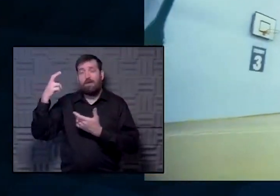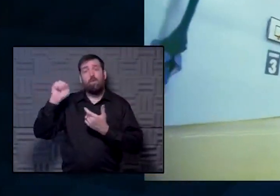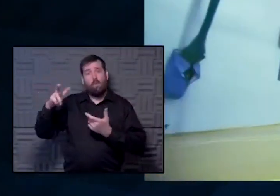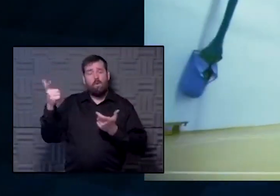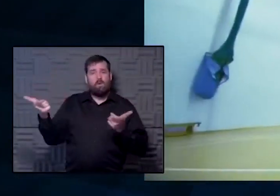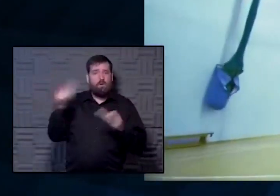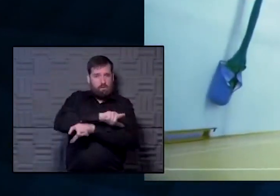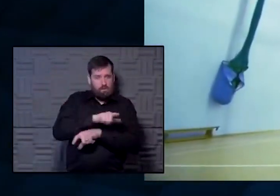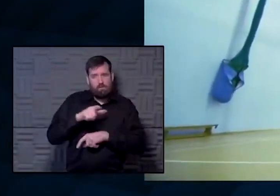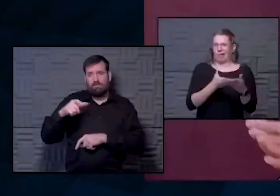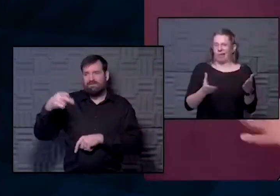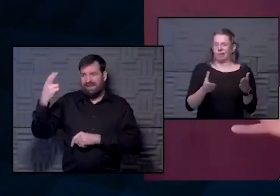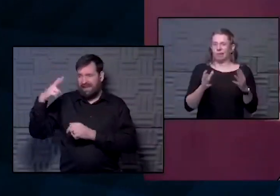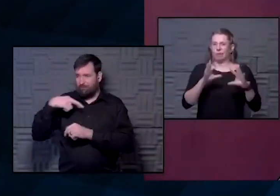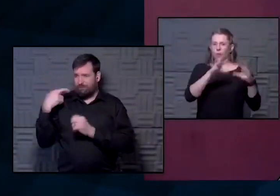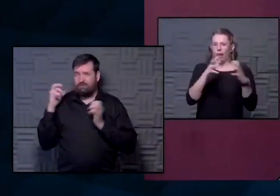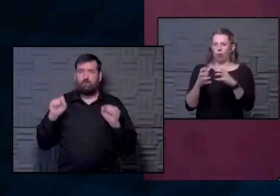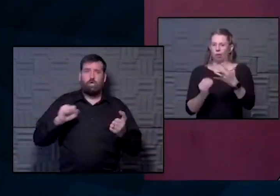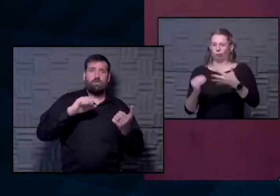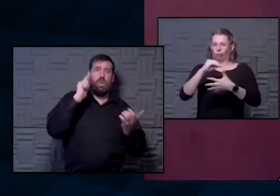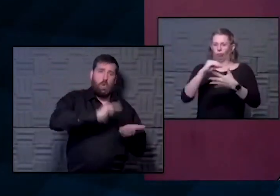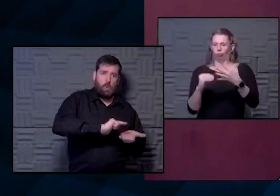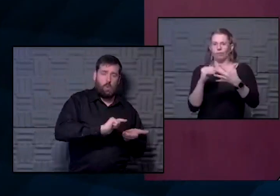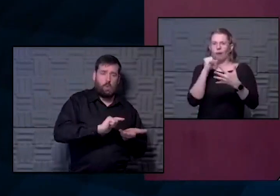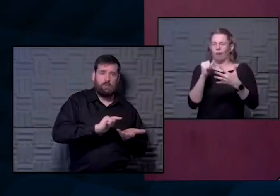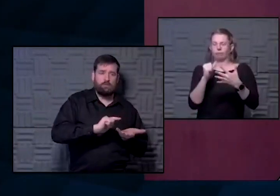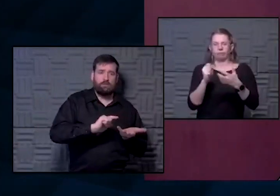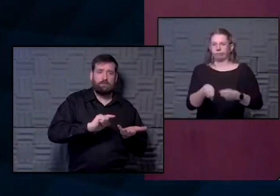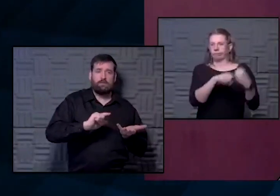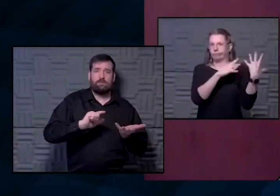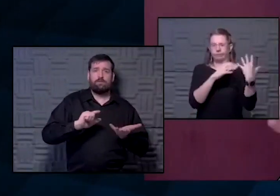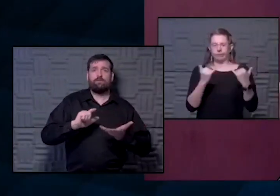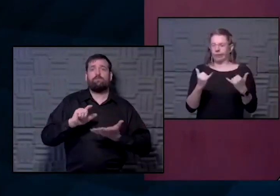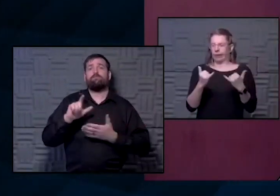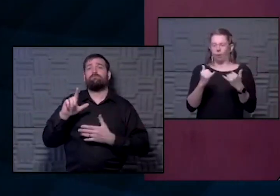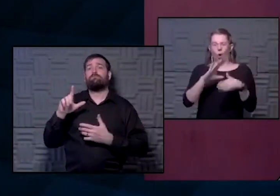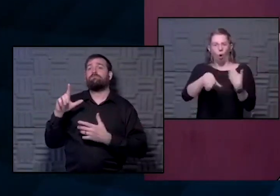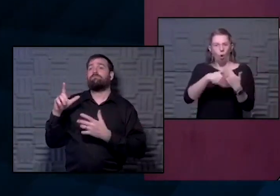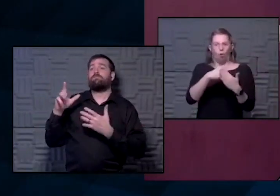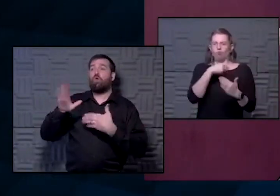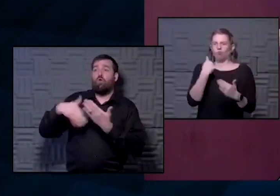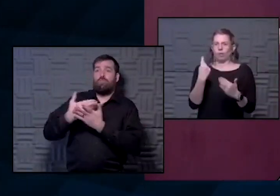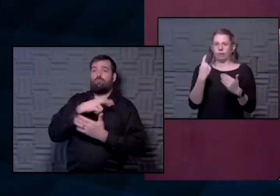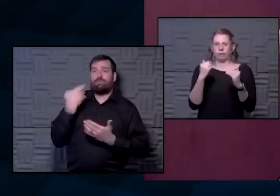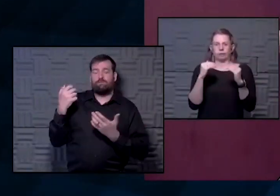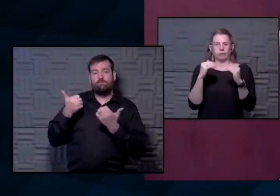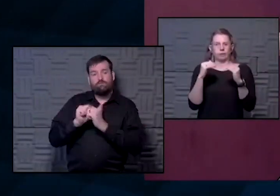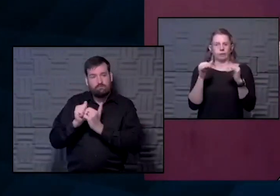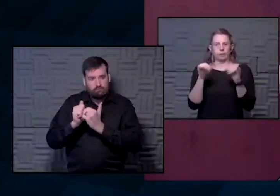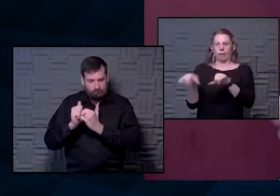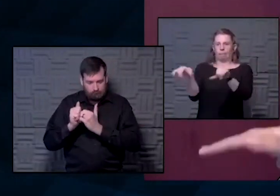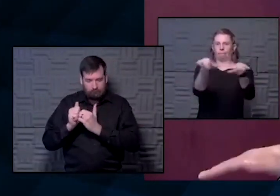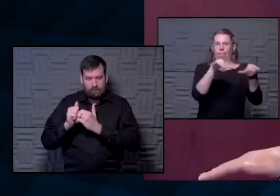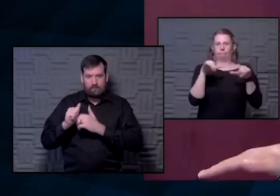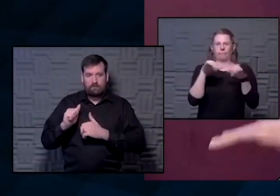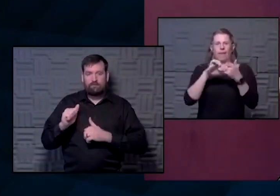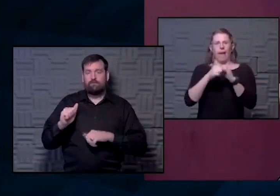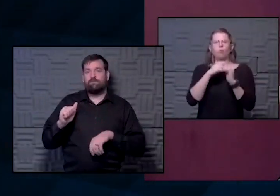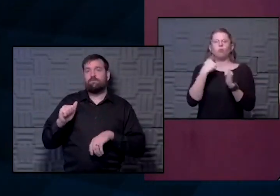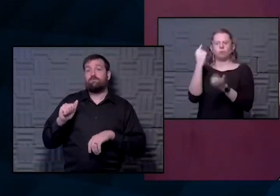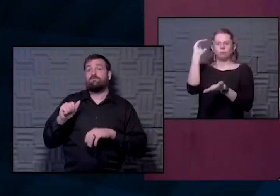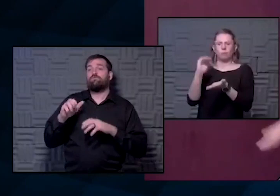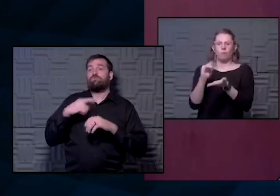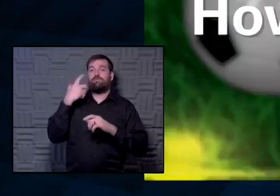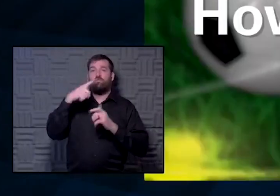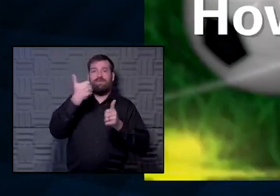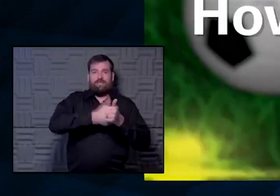it low. So let's not categorize. So now that's a thing of the past. We're saying all risk, you can be on equal playing field. How to reduce the risk for